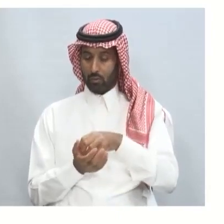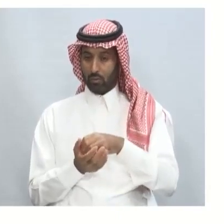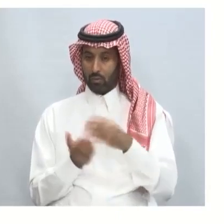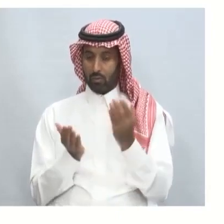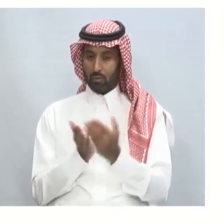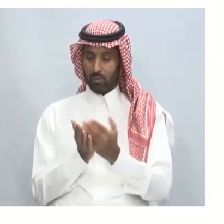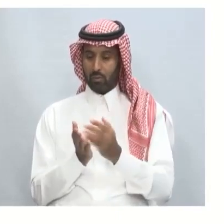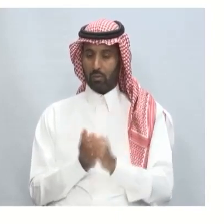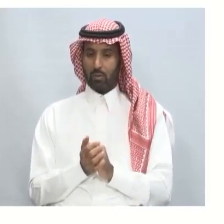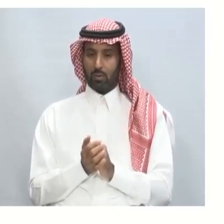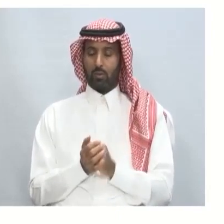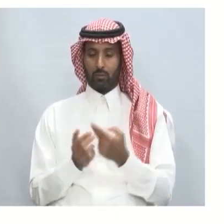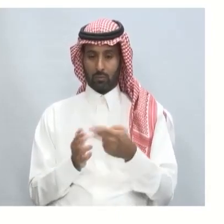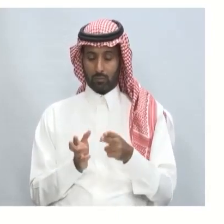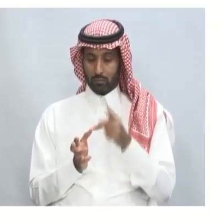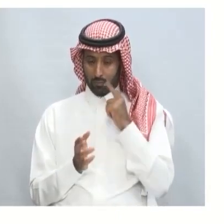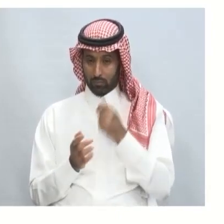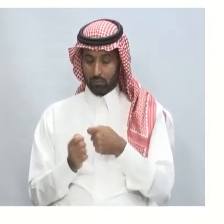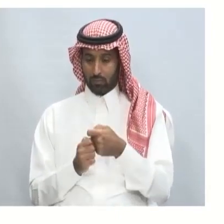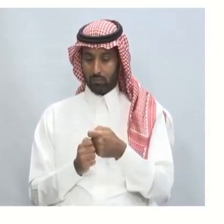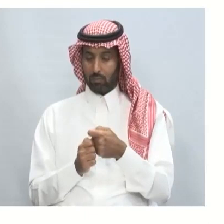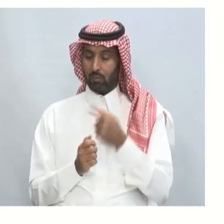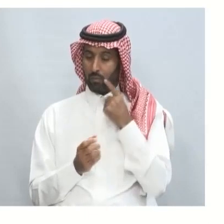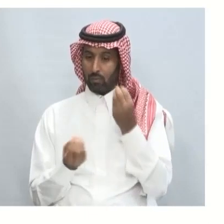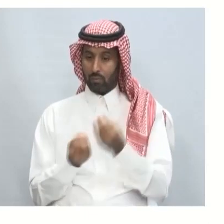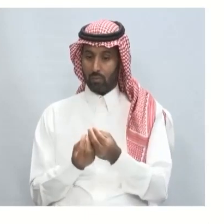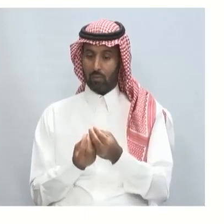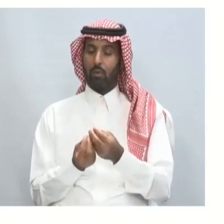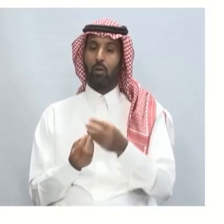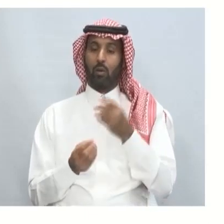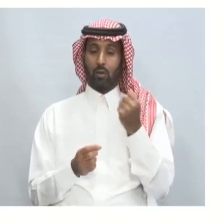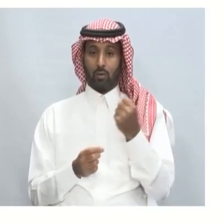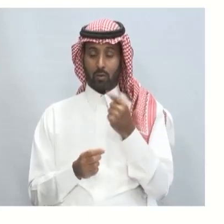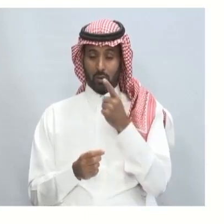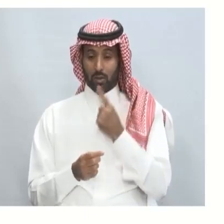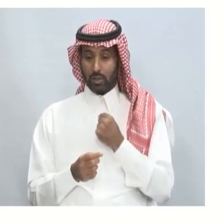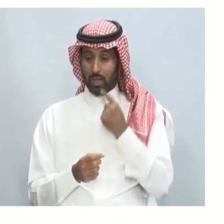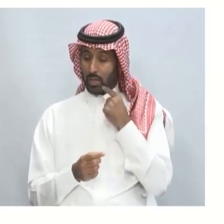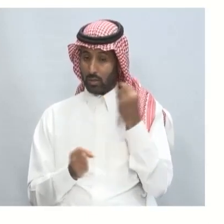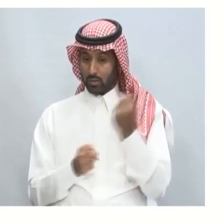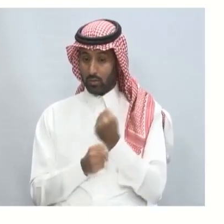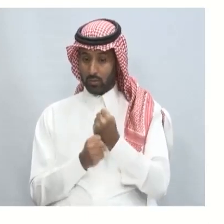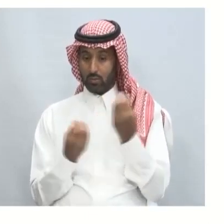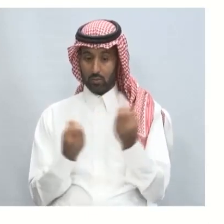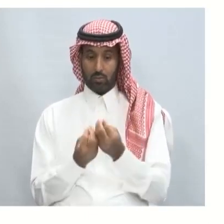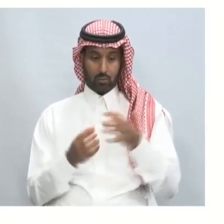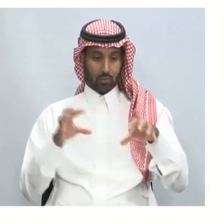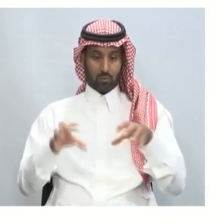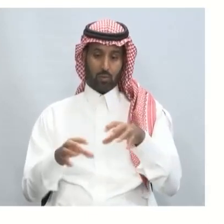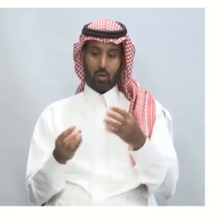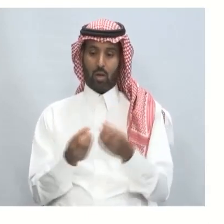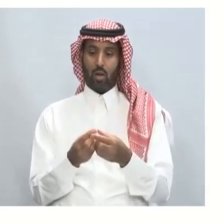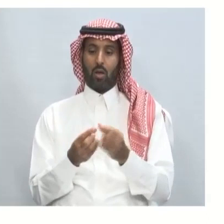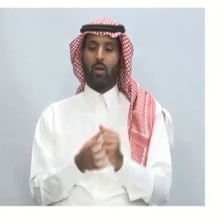classes that's correct Intel group work or requires group work so he wants to